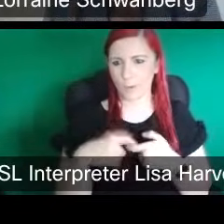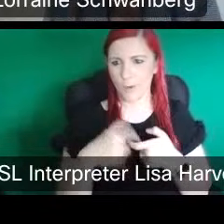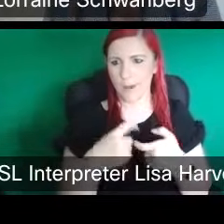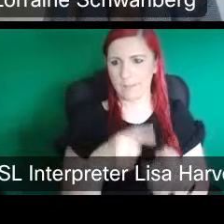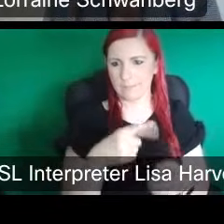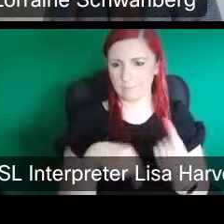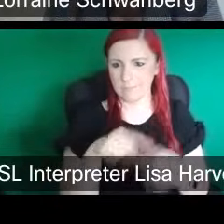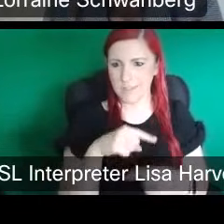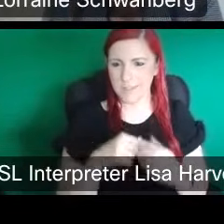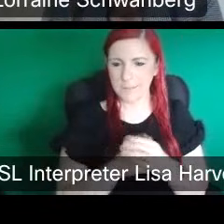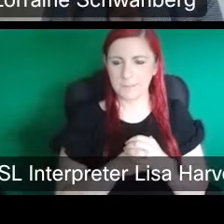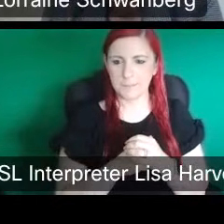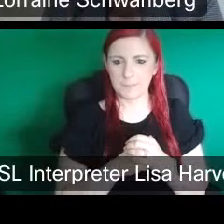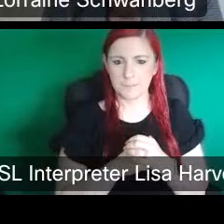And